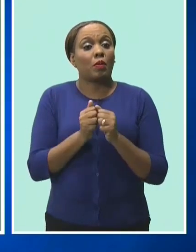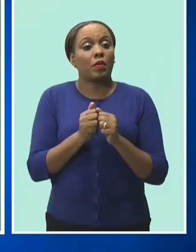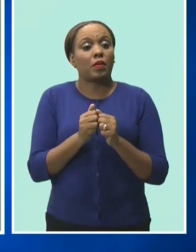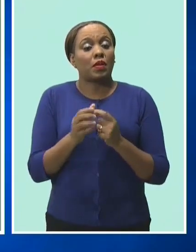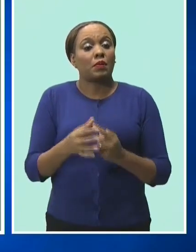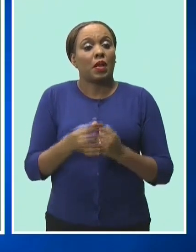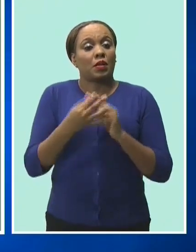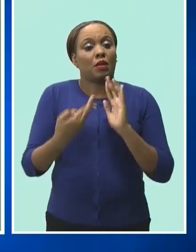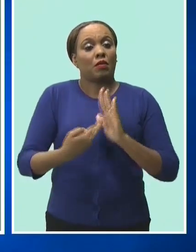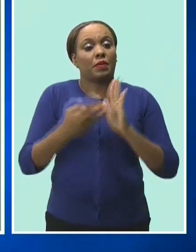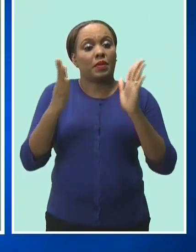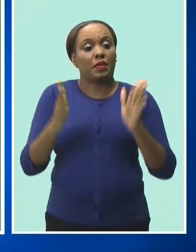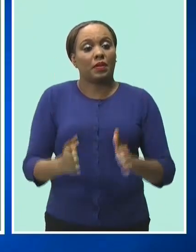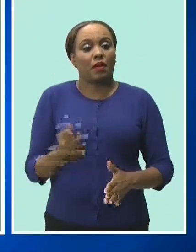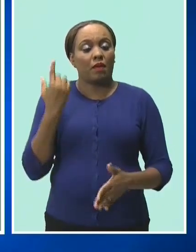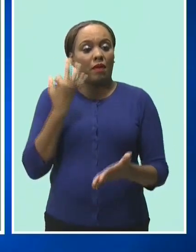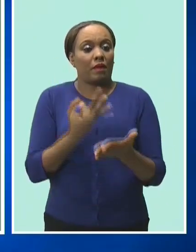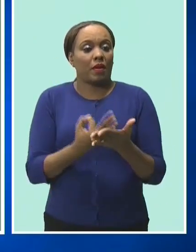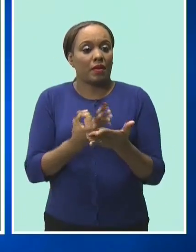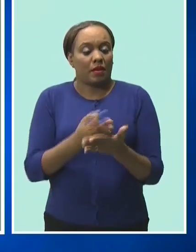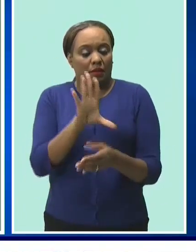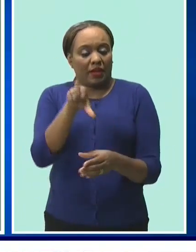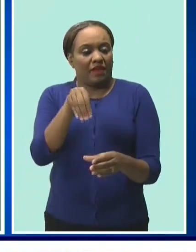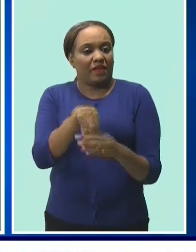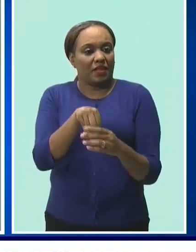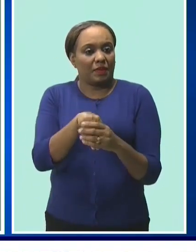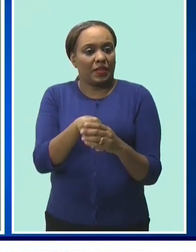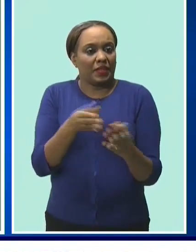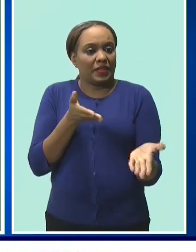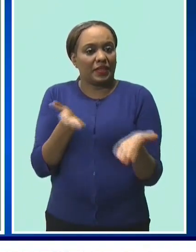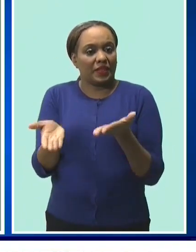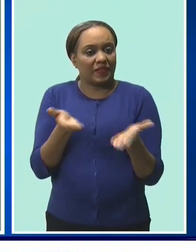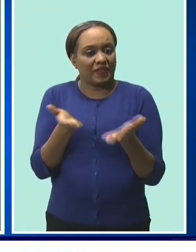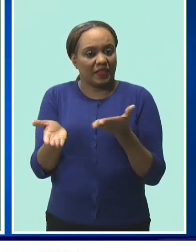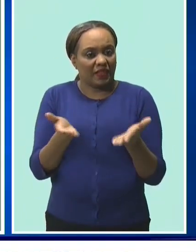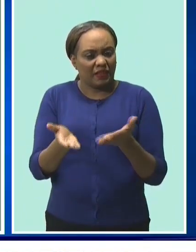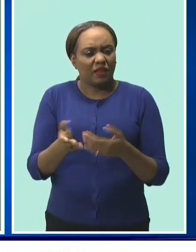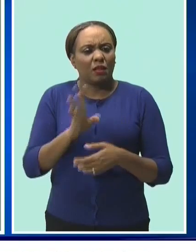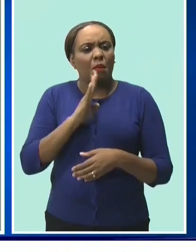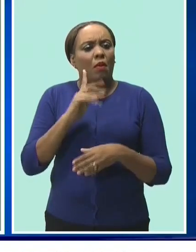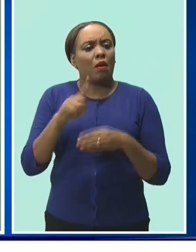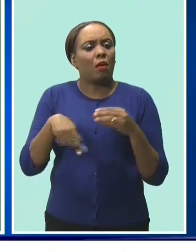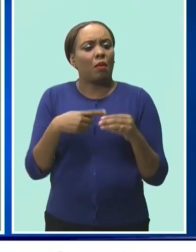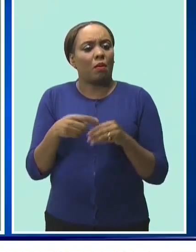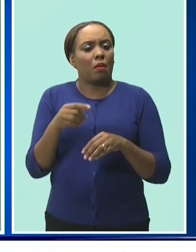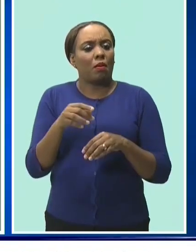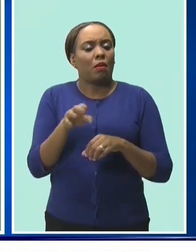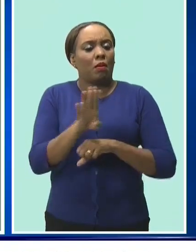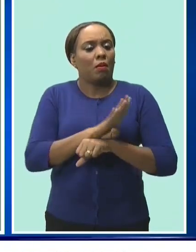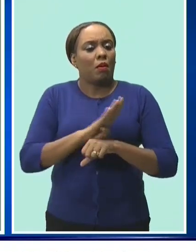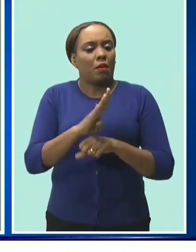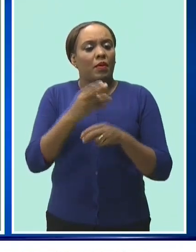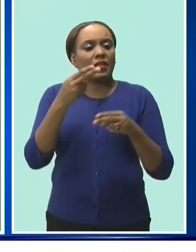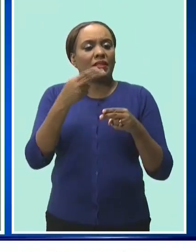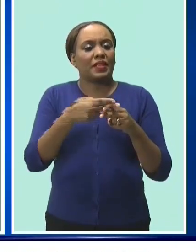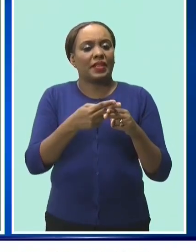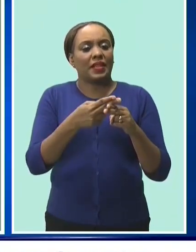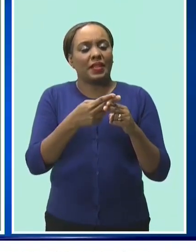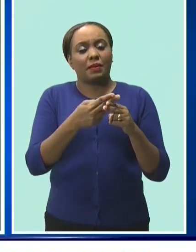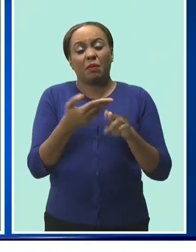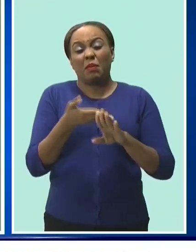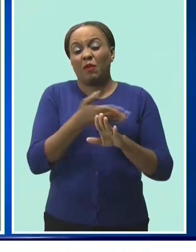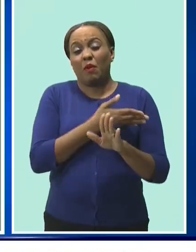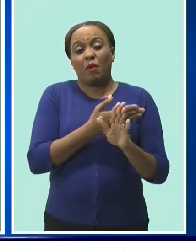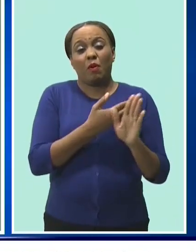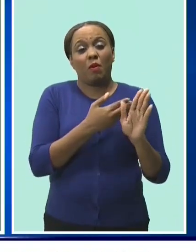for Financial and Investment Services, Professor Avinash Prasad. He spoke about Barbados being removed from the European Union's grey